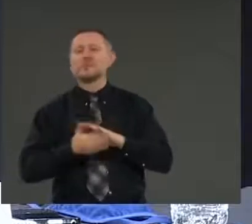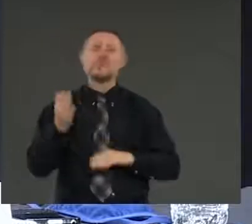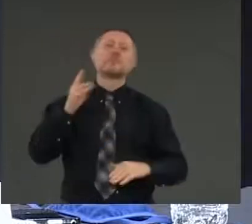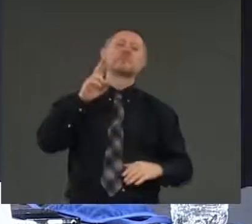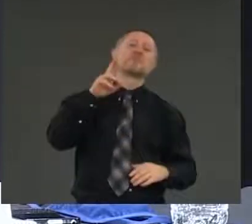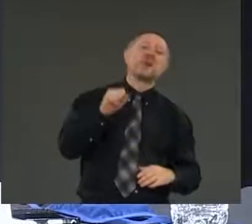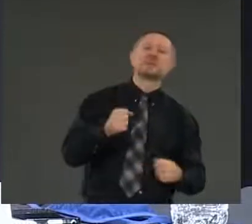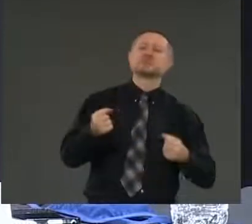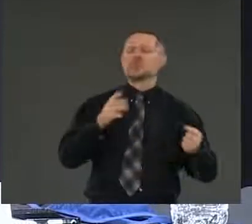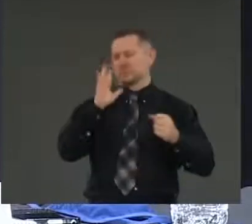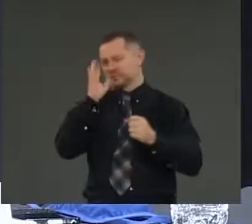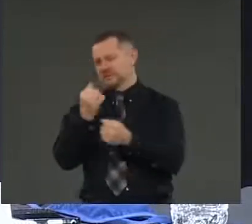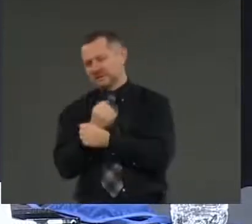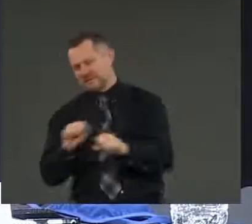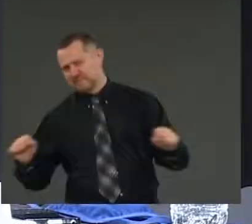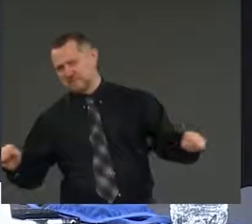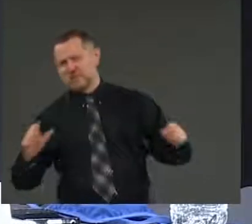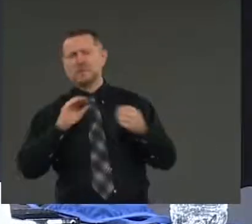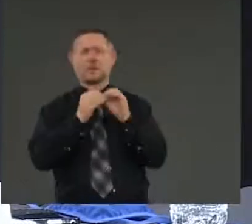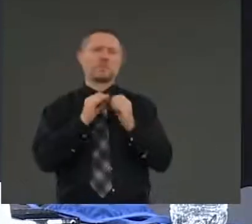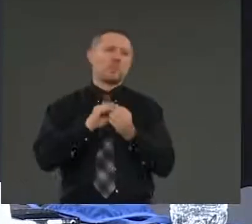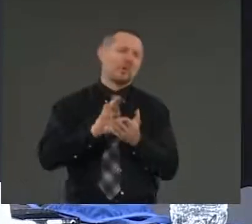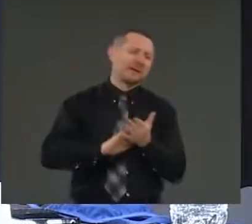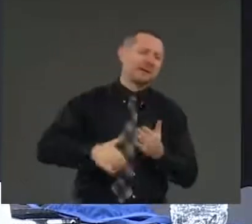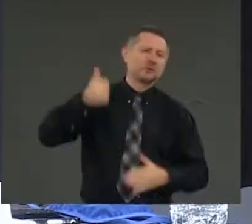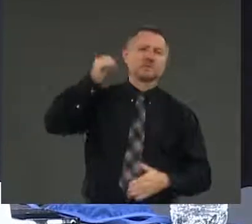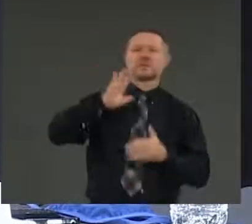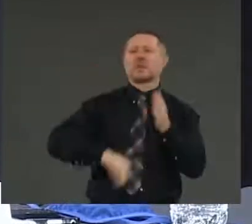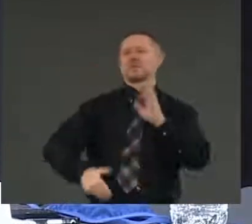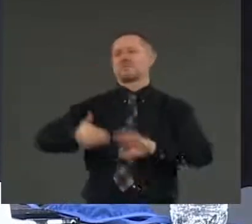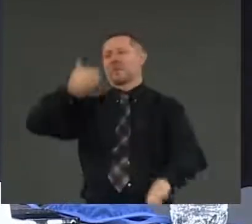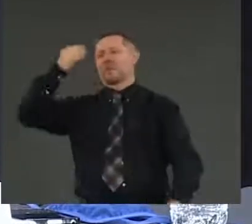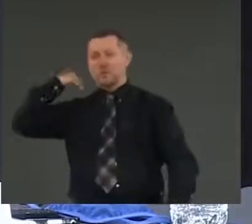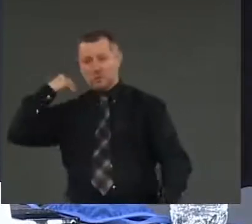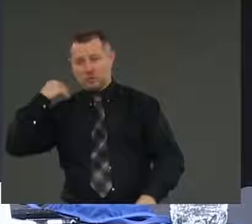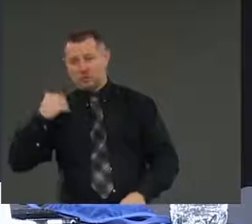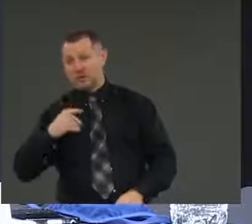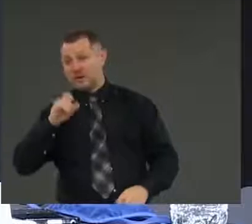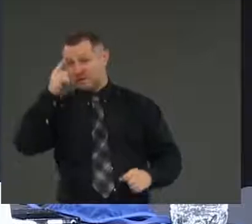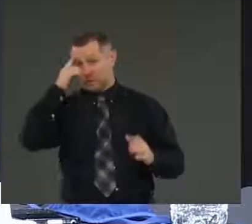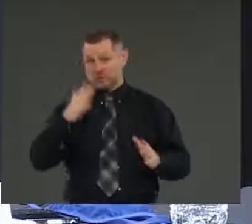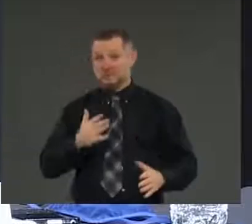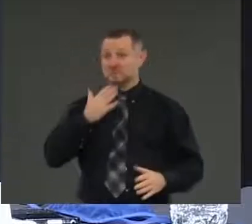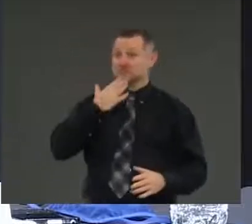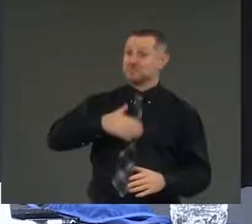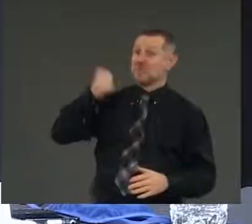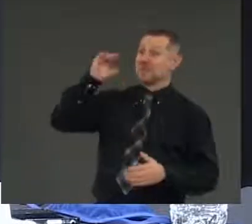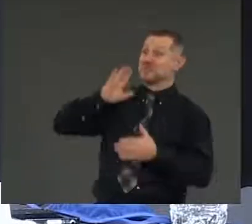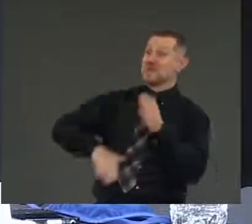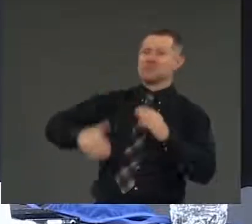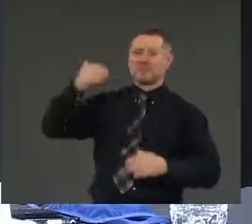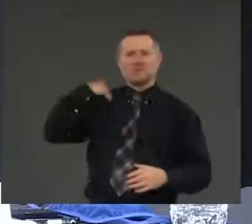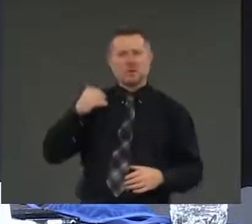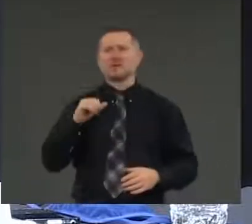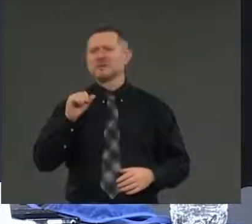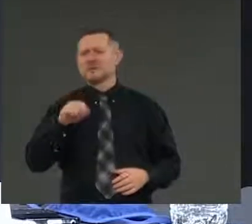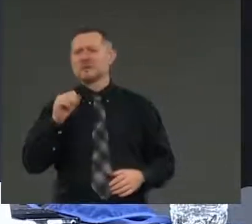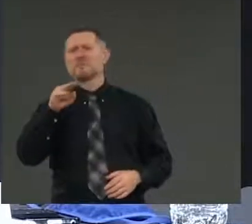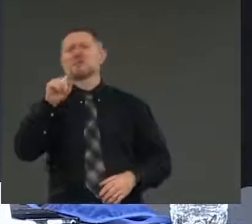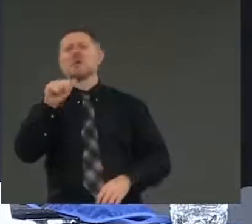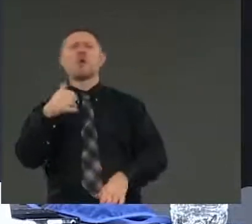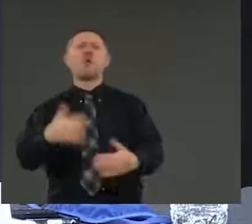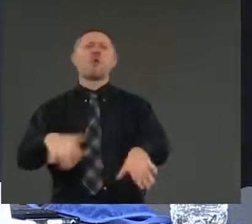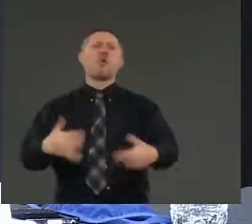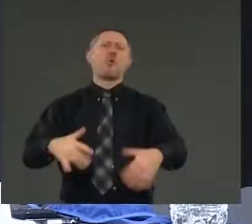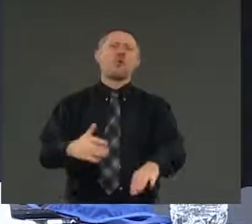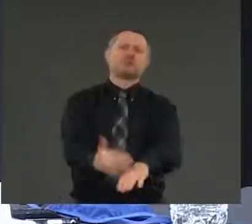and cleaner than they were before. So when the governor talks about going back better than it was before, you're going to have an MTA that was better than it was